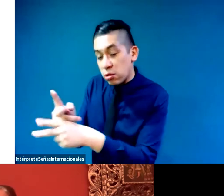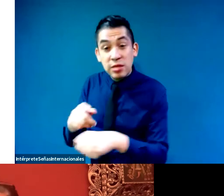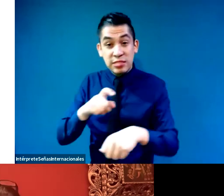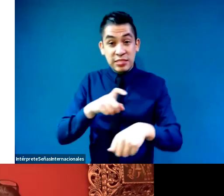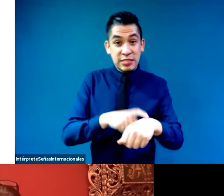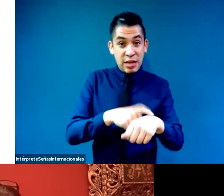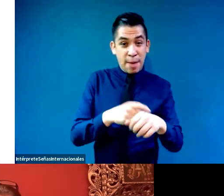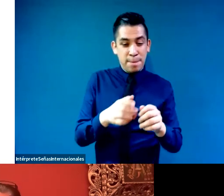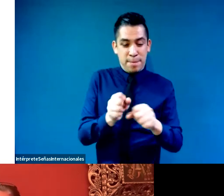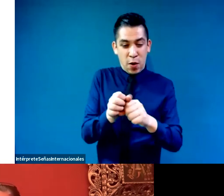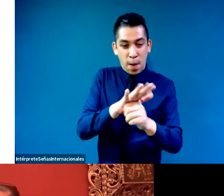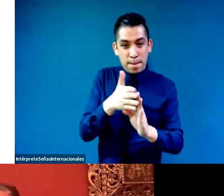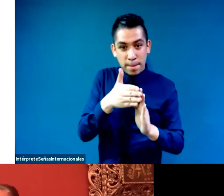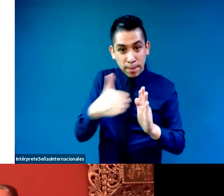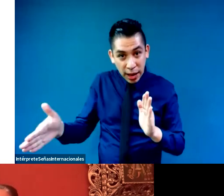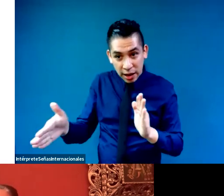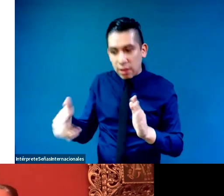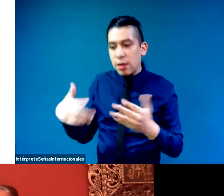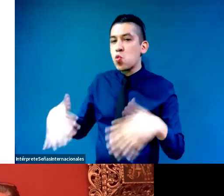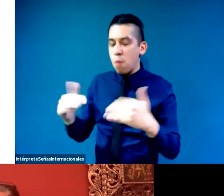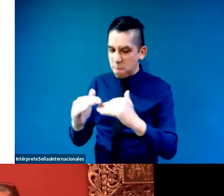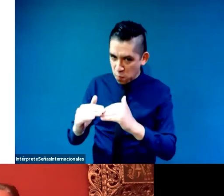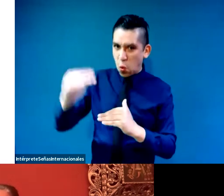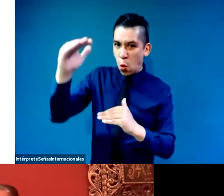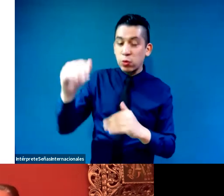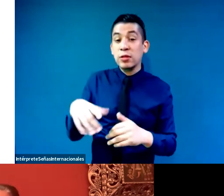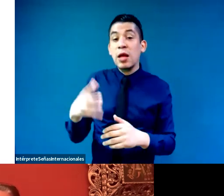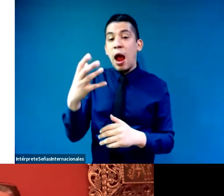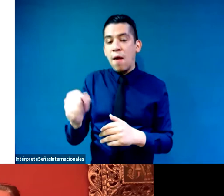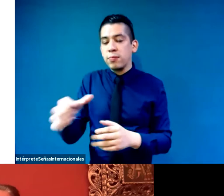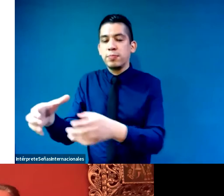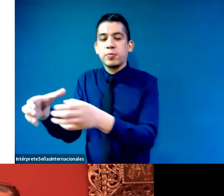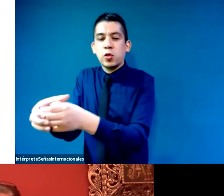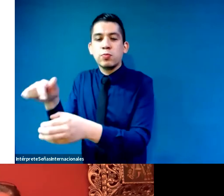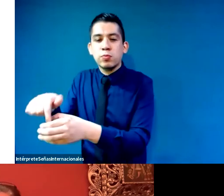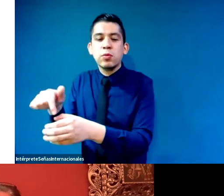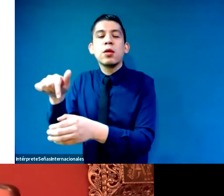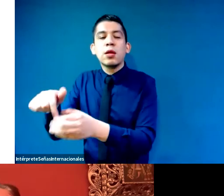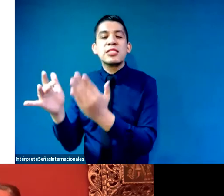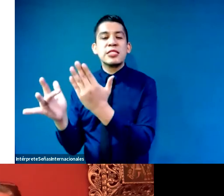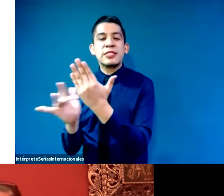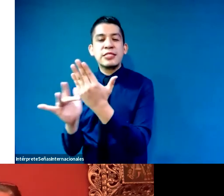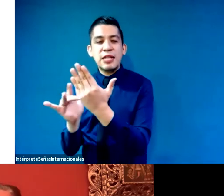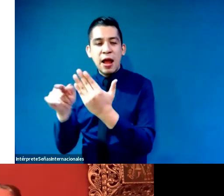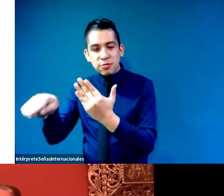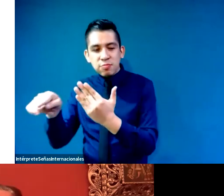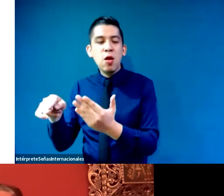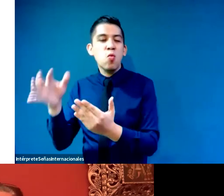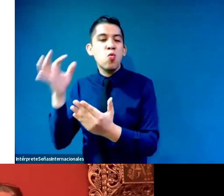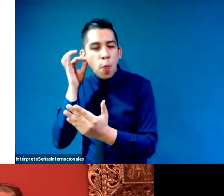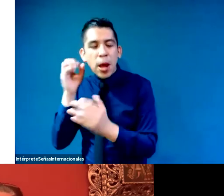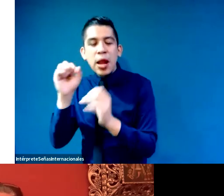be critical if indeed we are to ensure women's economic autonomy and rights in